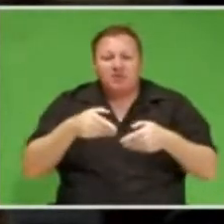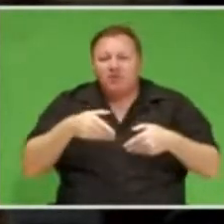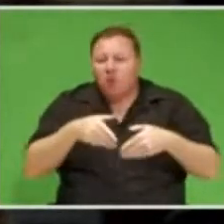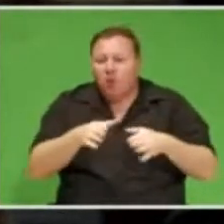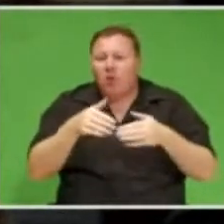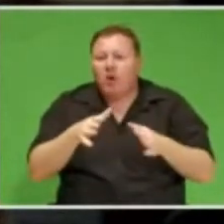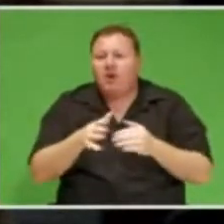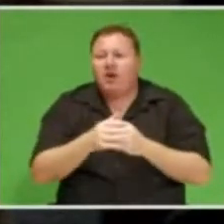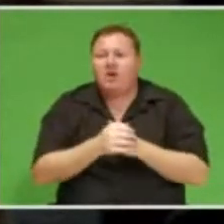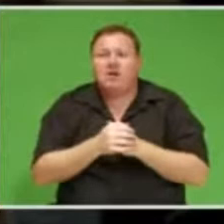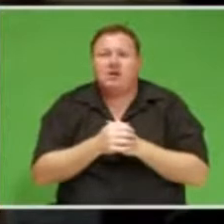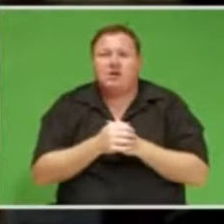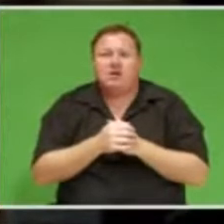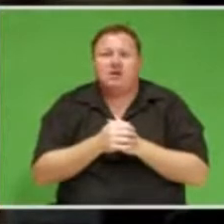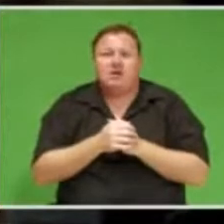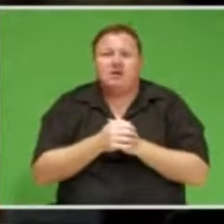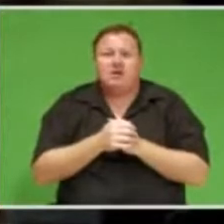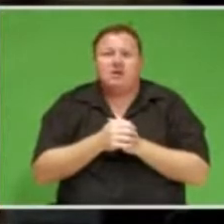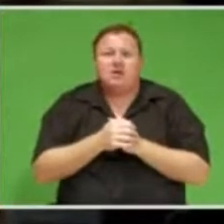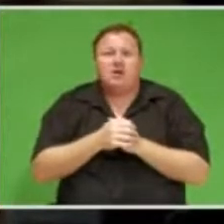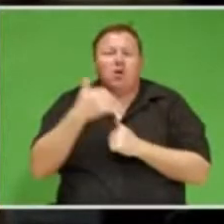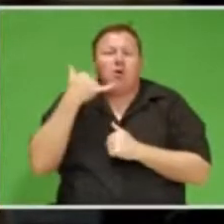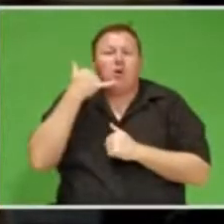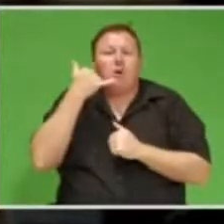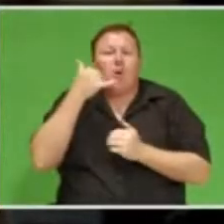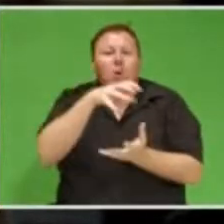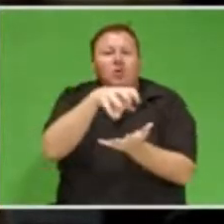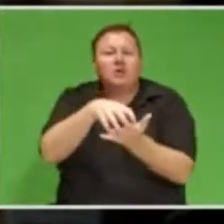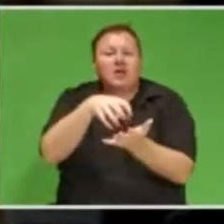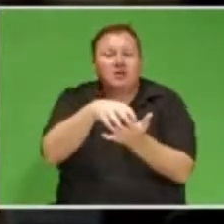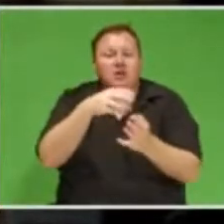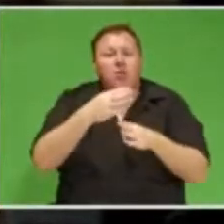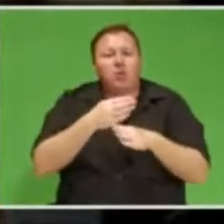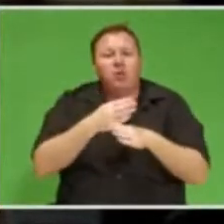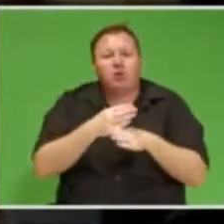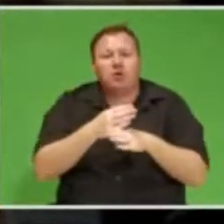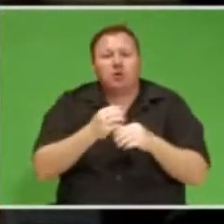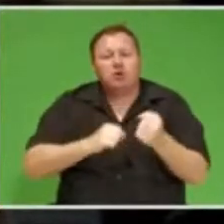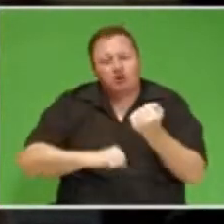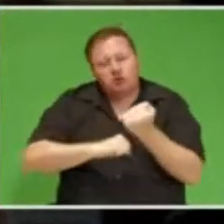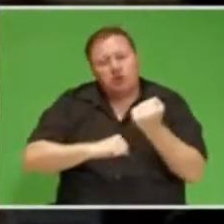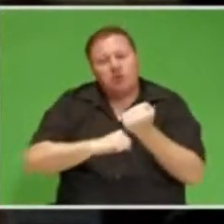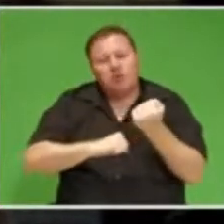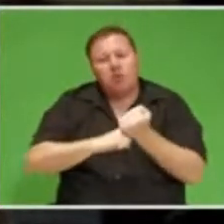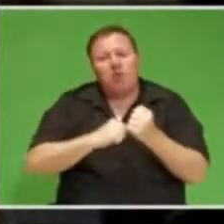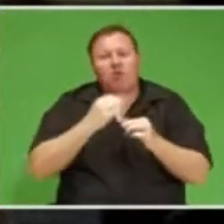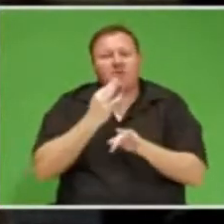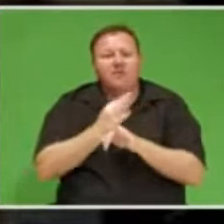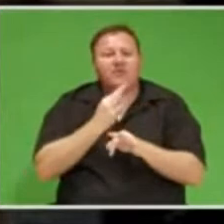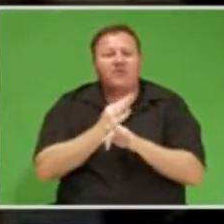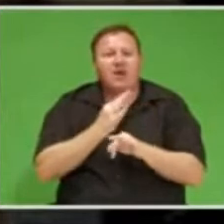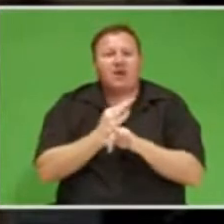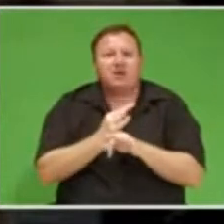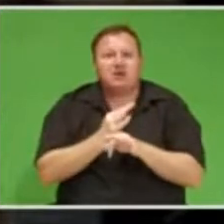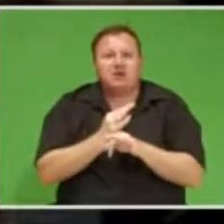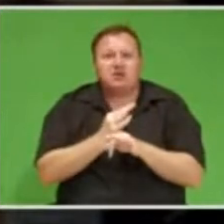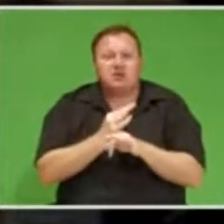call center operations to support the proper functioning of the